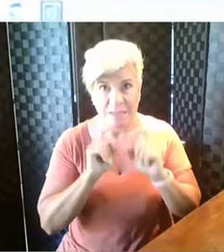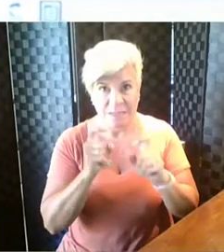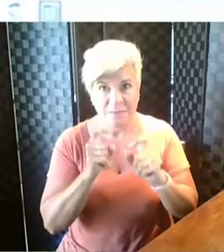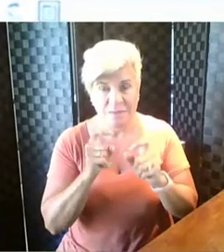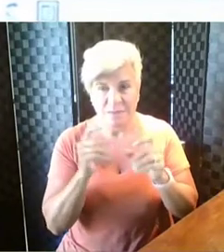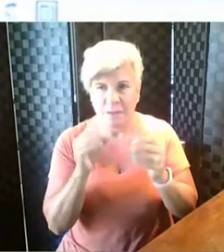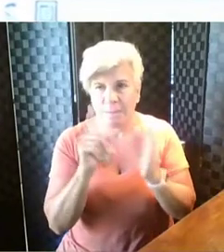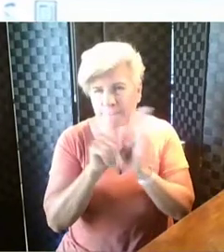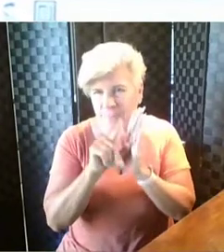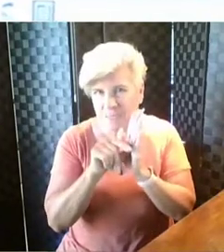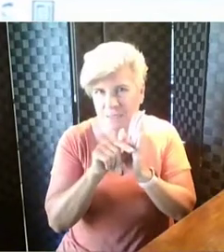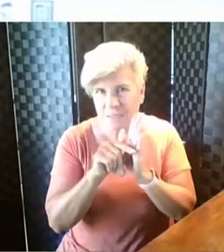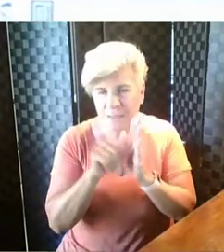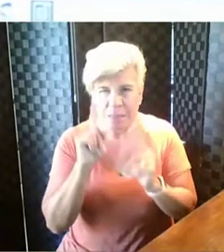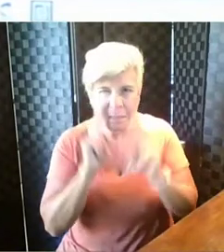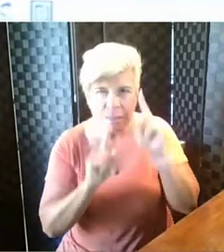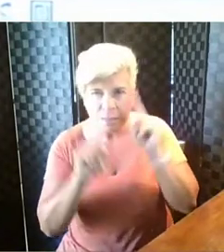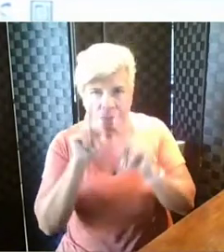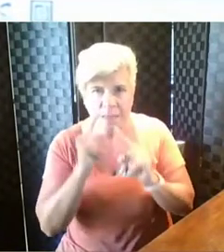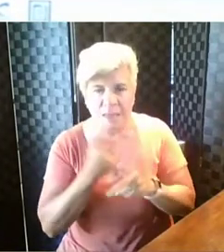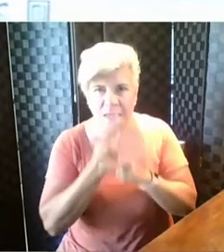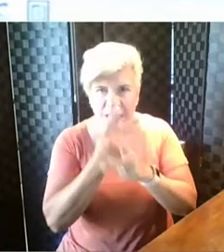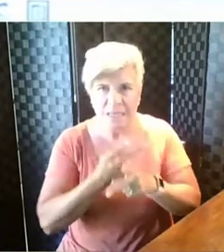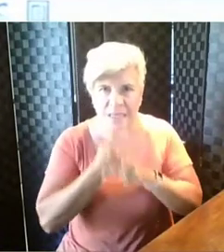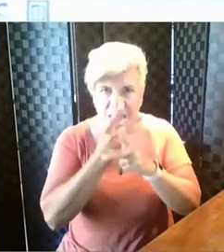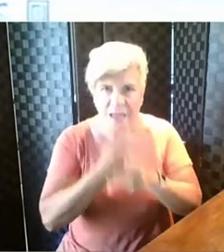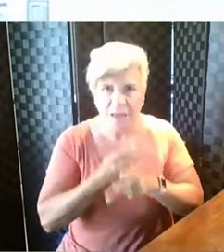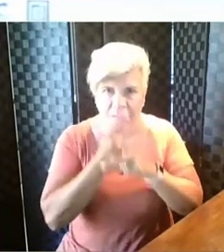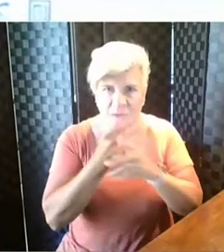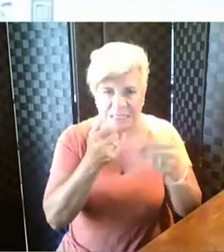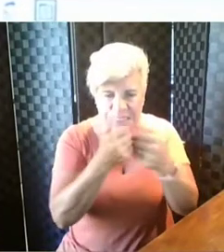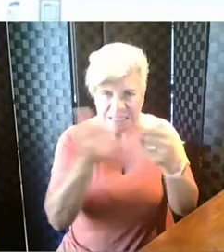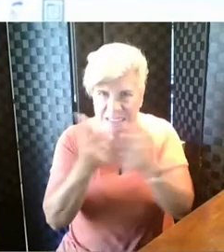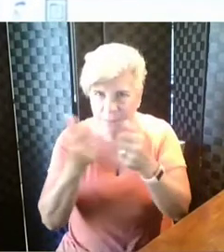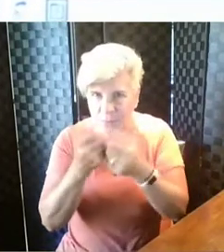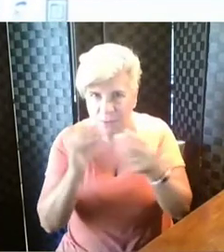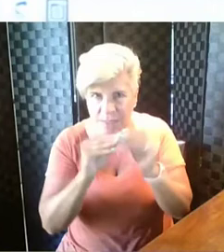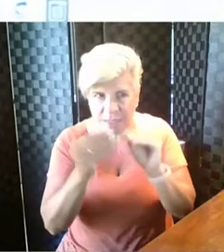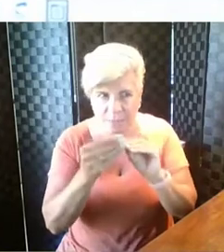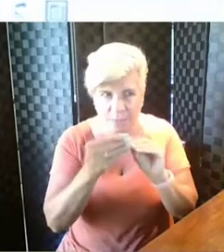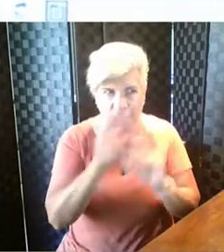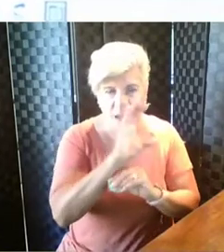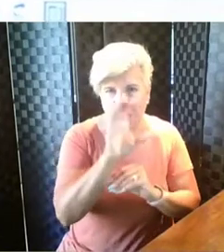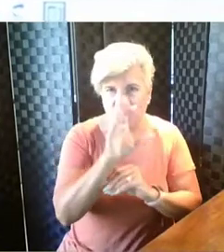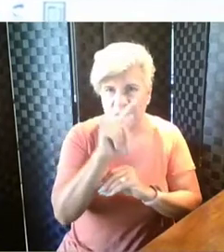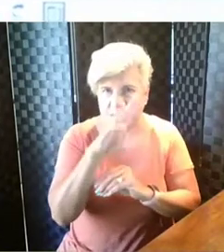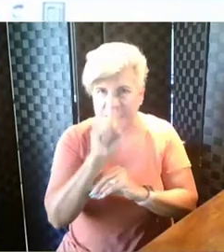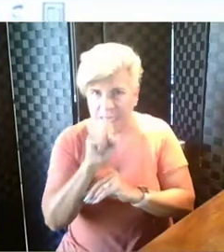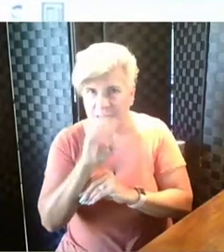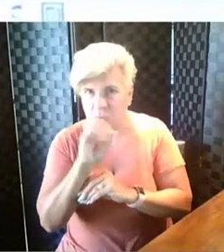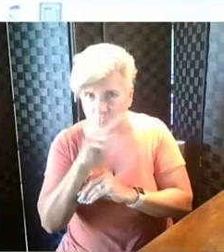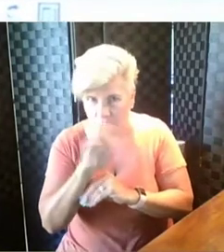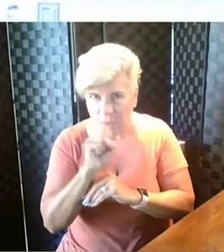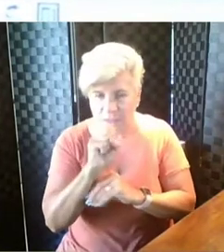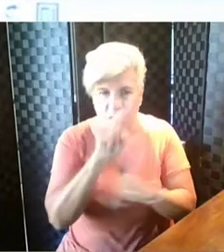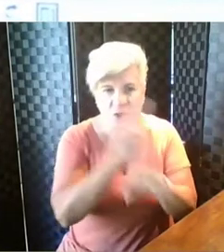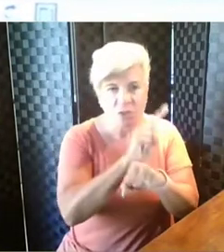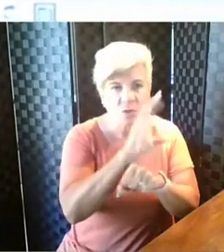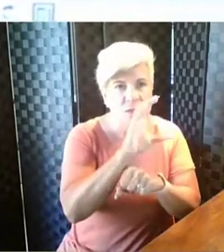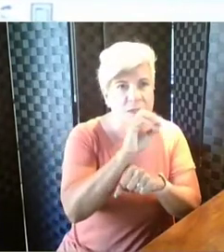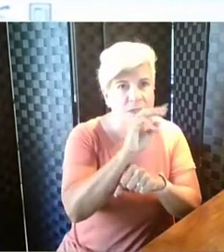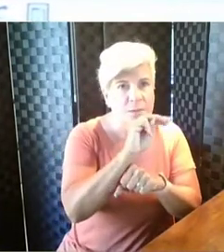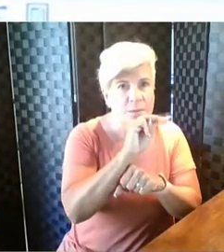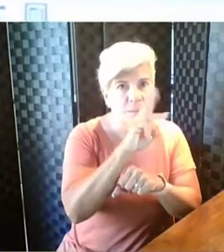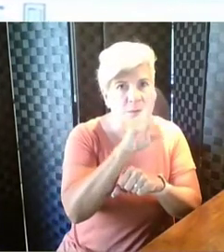couple of minutes. Think carefully. You're going to break apart the numbers into hundreds, tens, and ones. You're going to use the commutative property